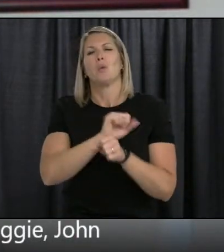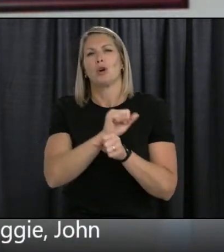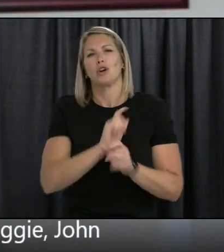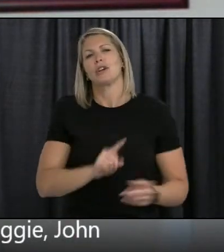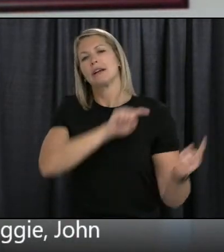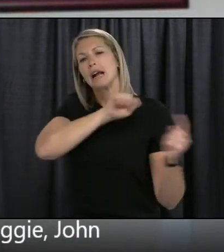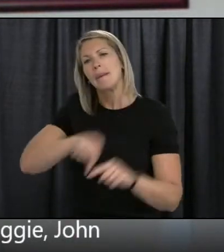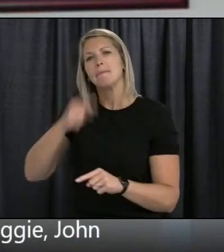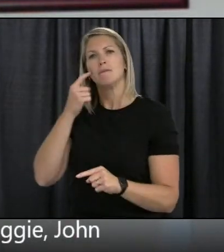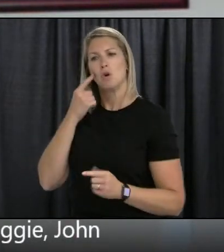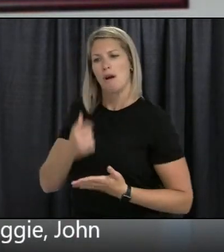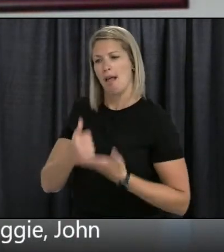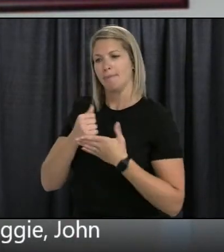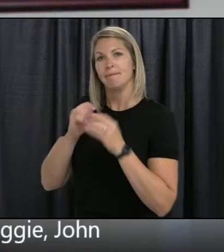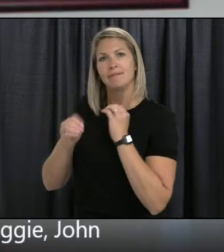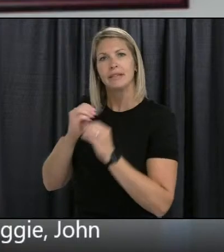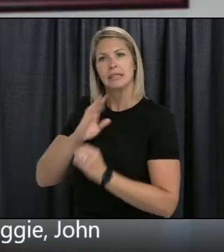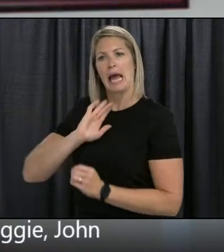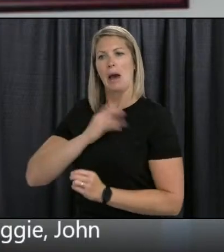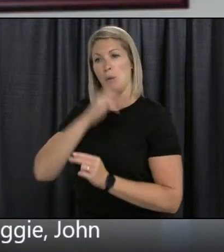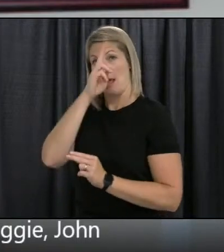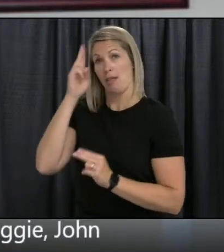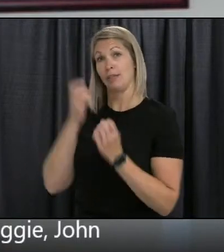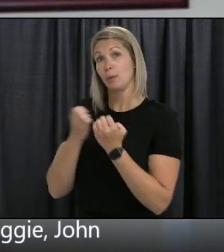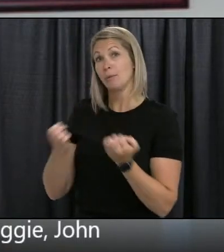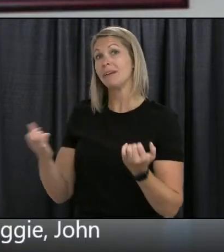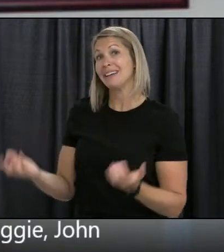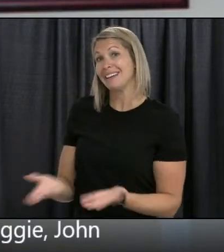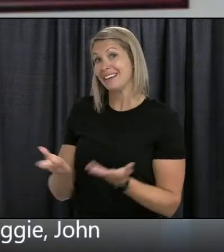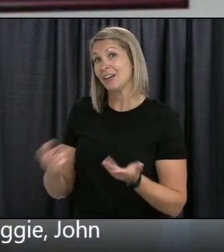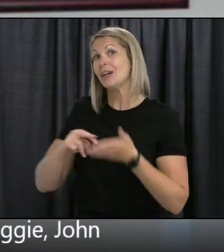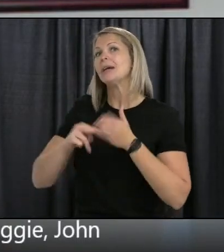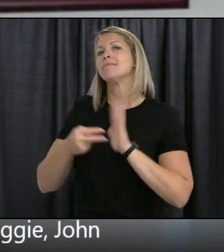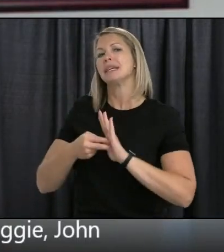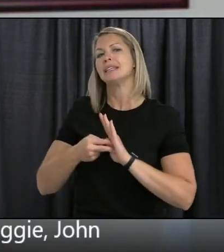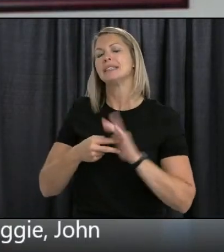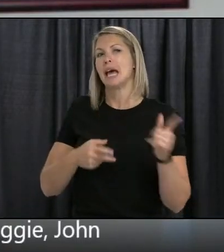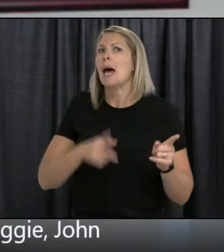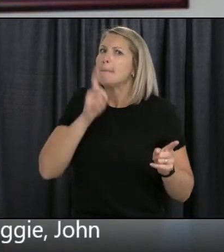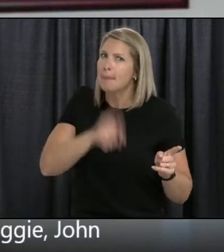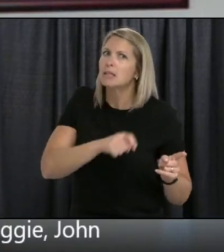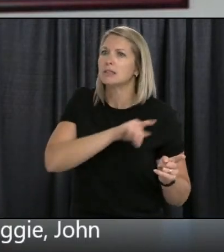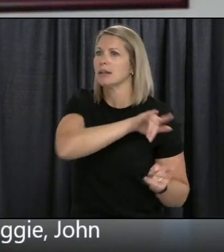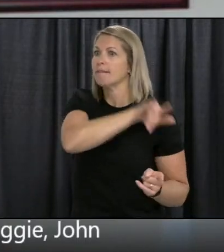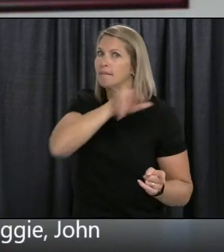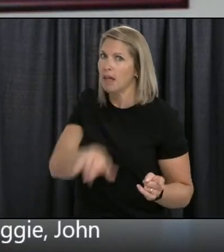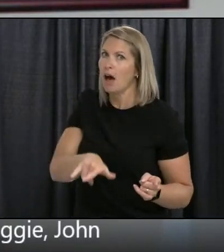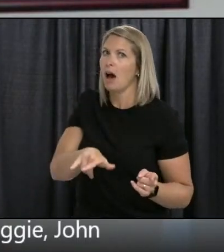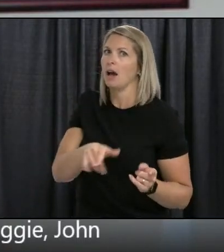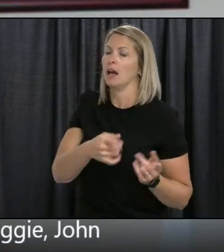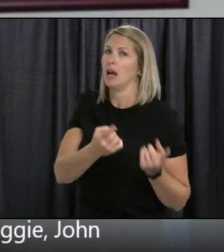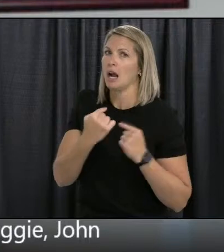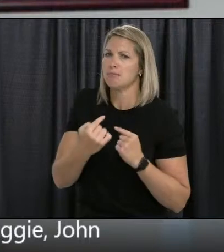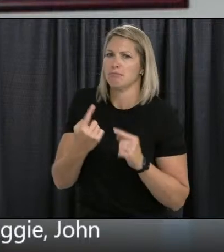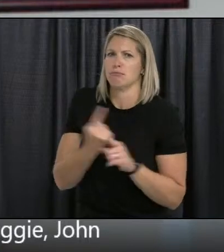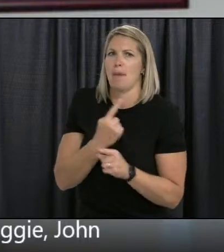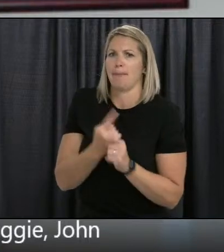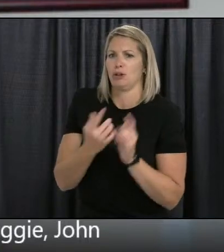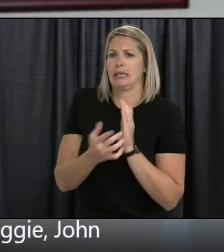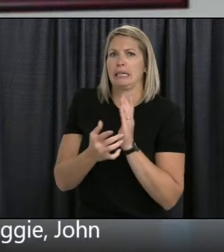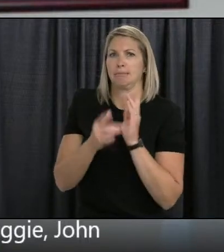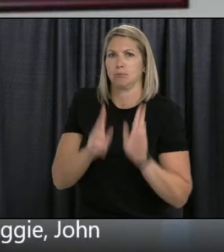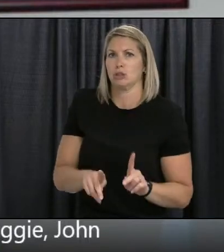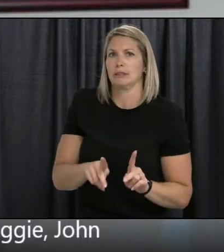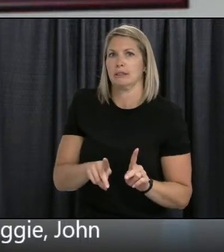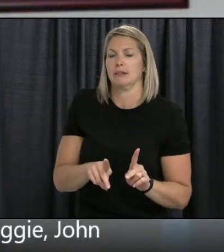example, if our PET scanner or our MRI has an issue, the idea is that the appropriate technician would come in. They would